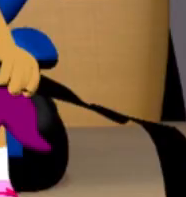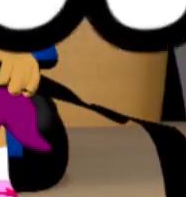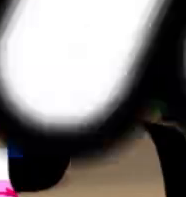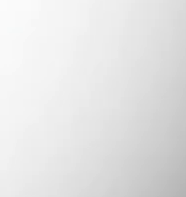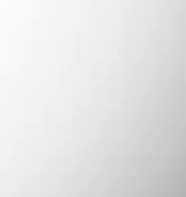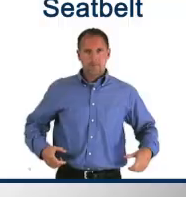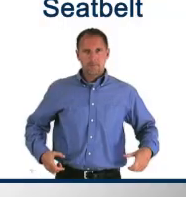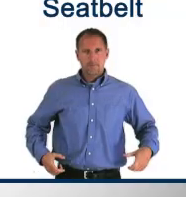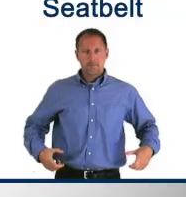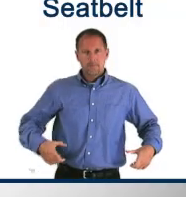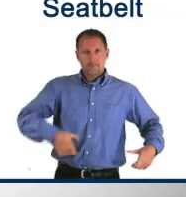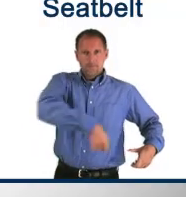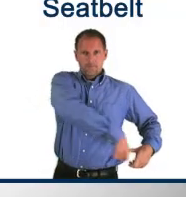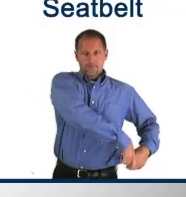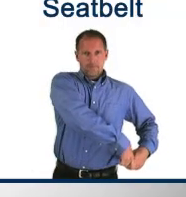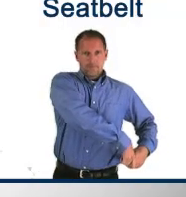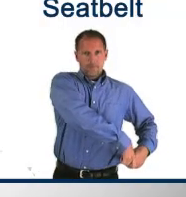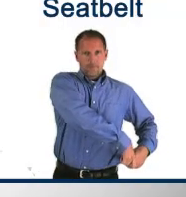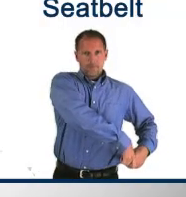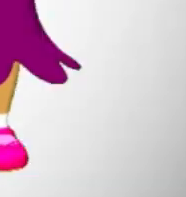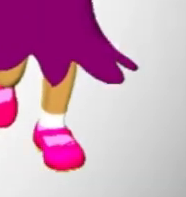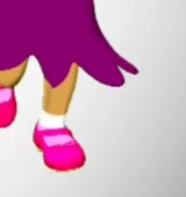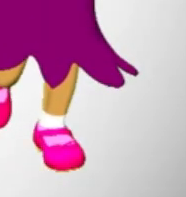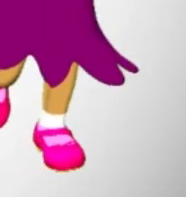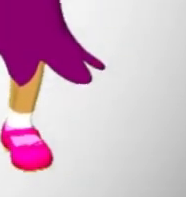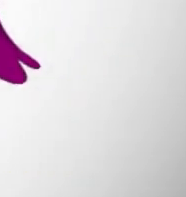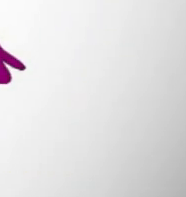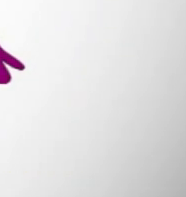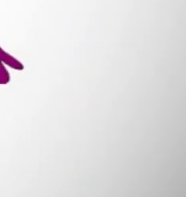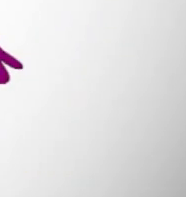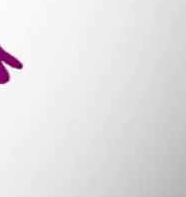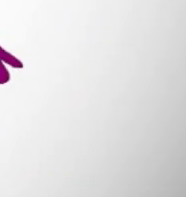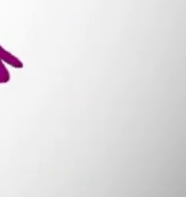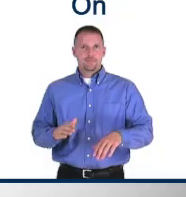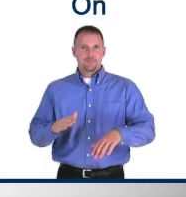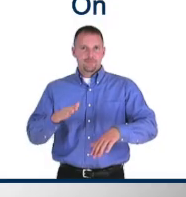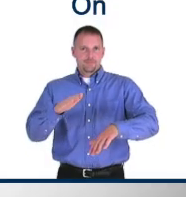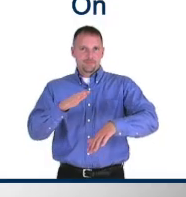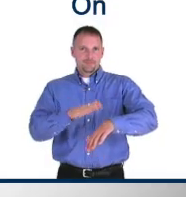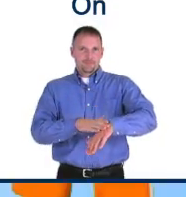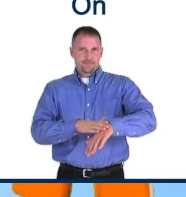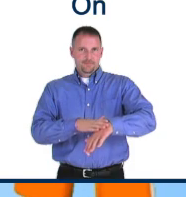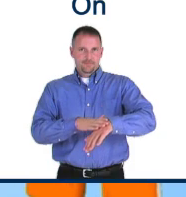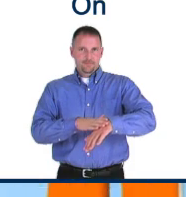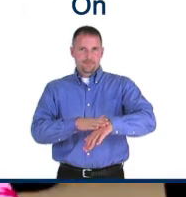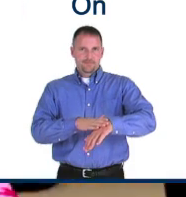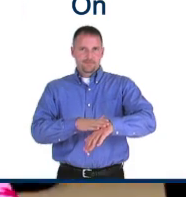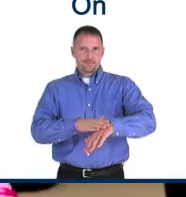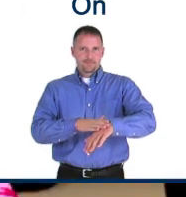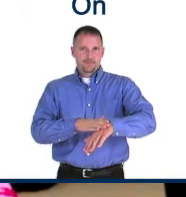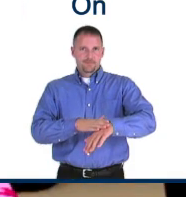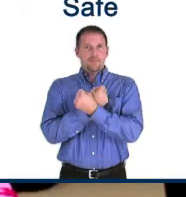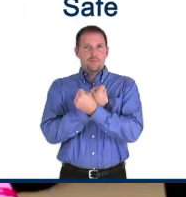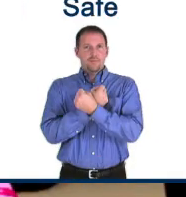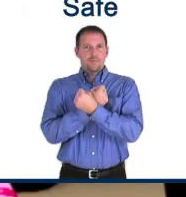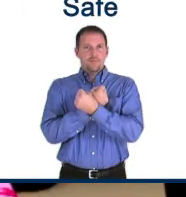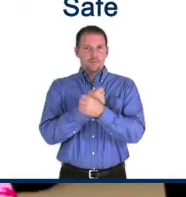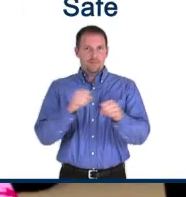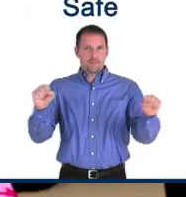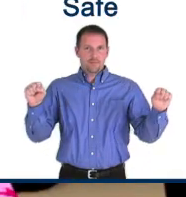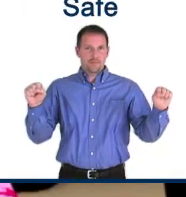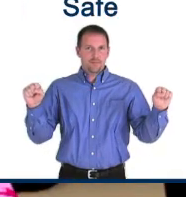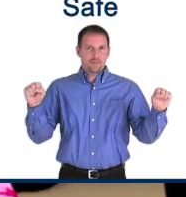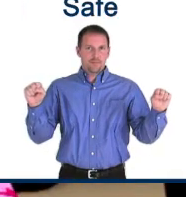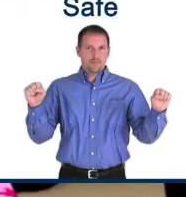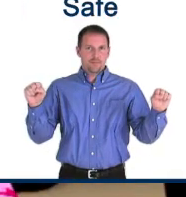on. Put your seatbelt on. Put your seatbelt on. Everyone is